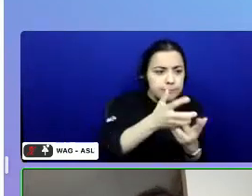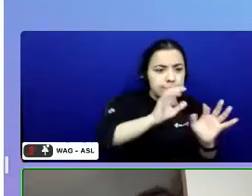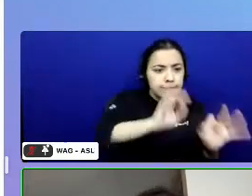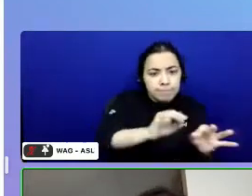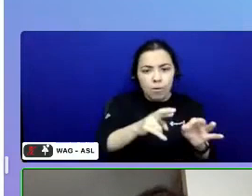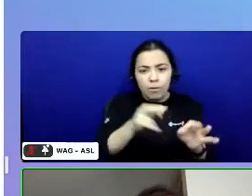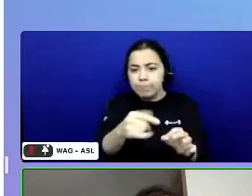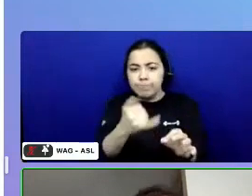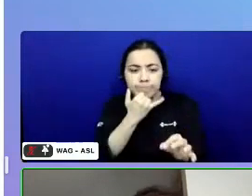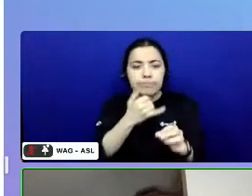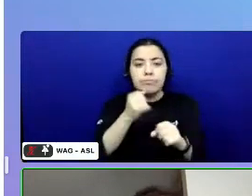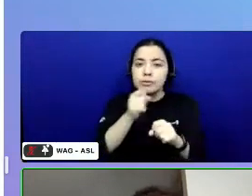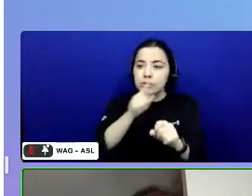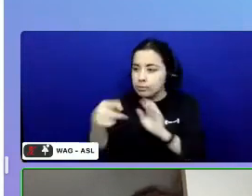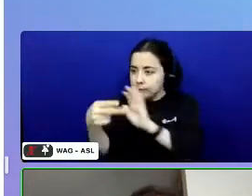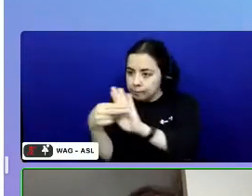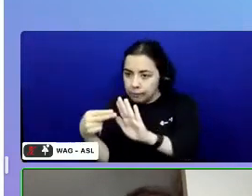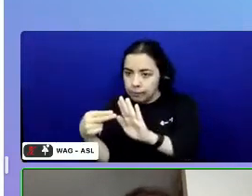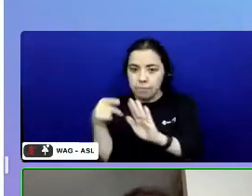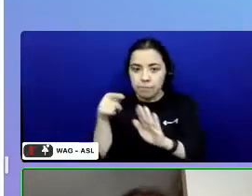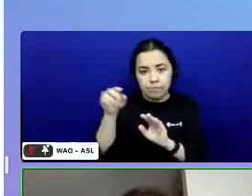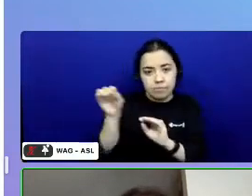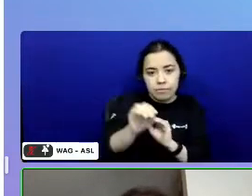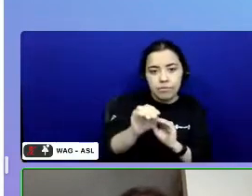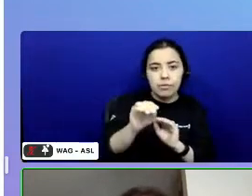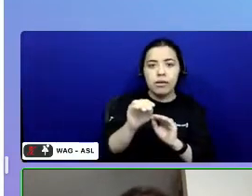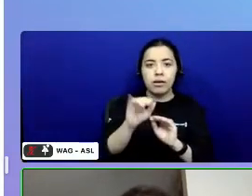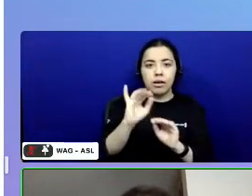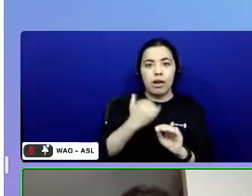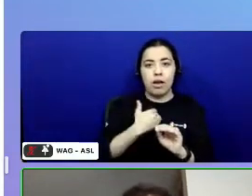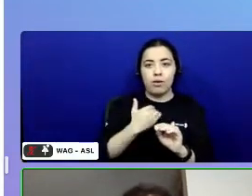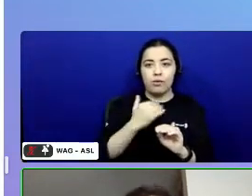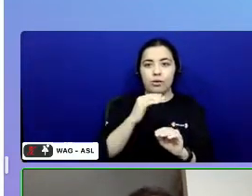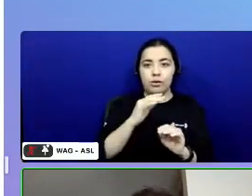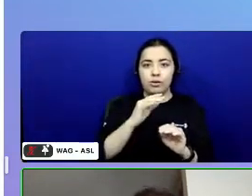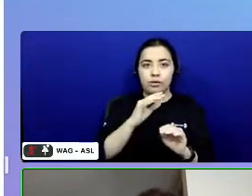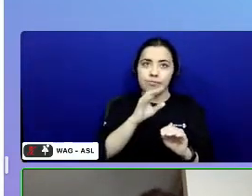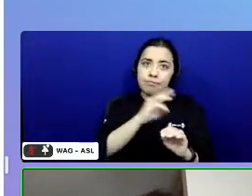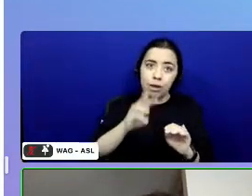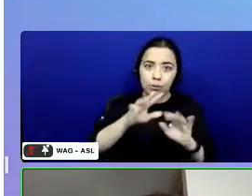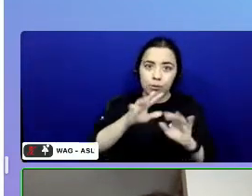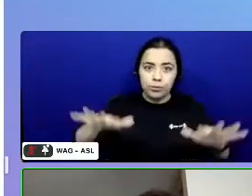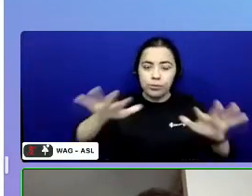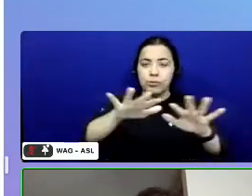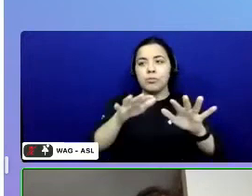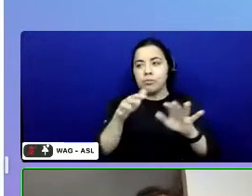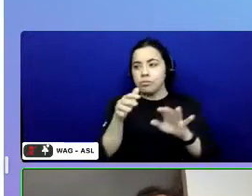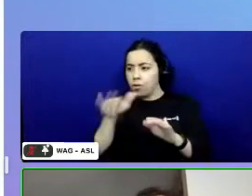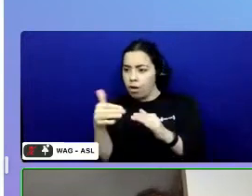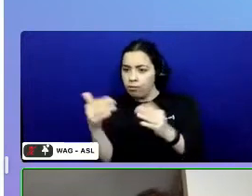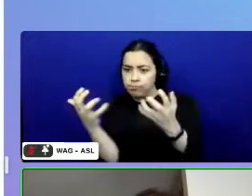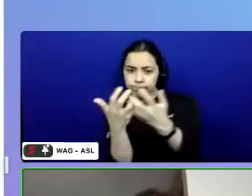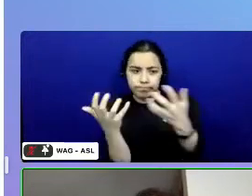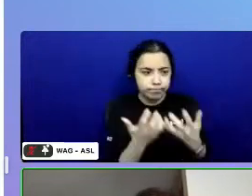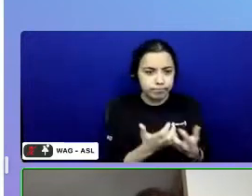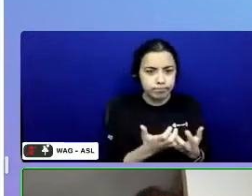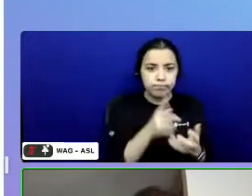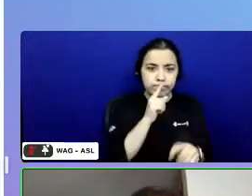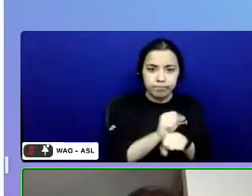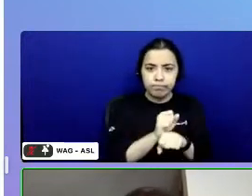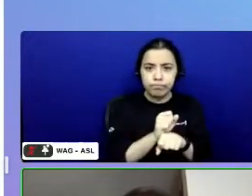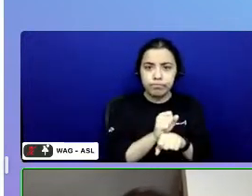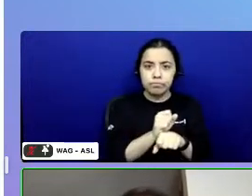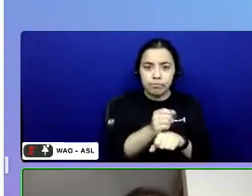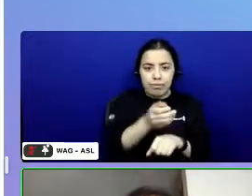is labeled and what input into our neural networks is consistent with what is actually semantically there